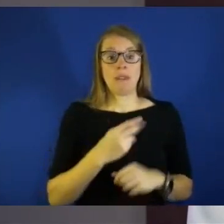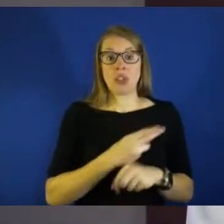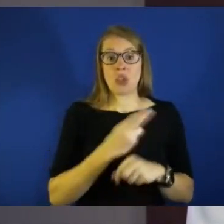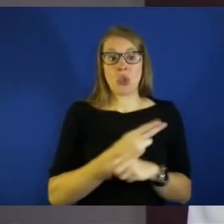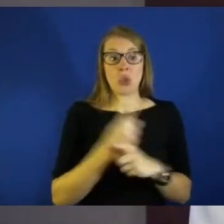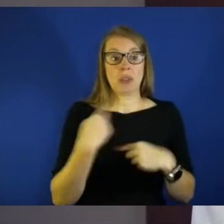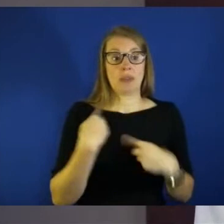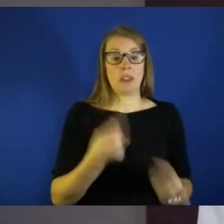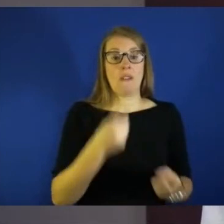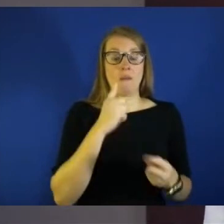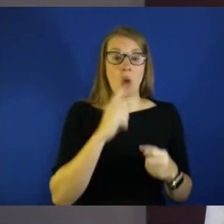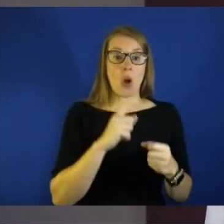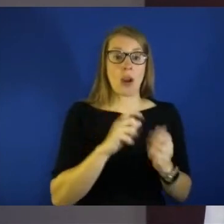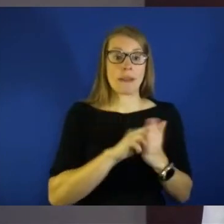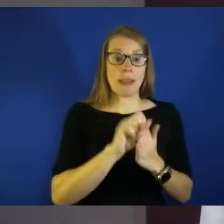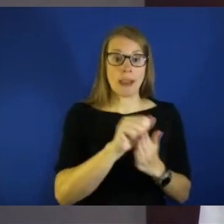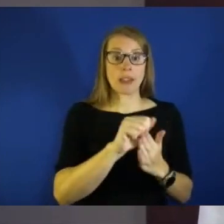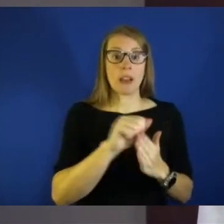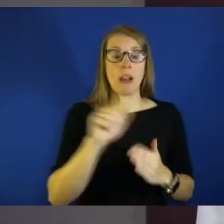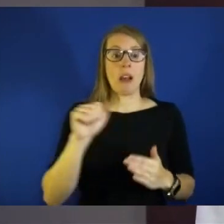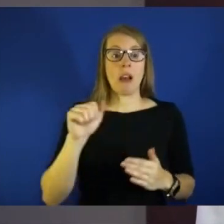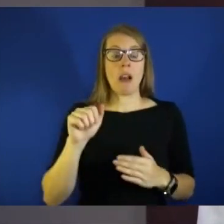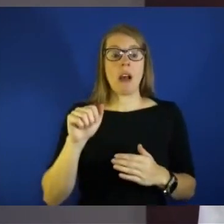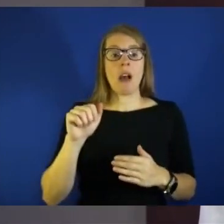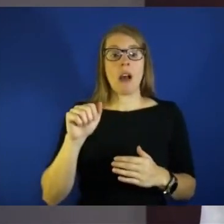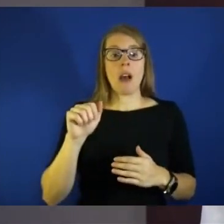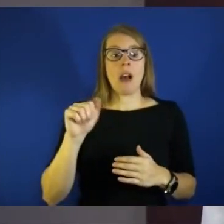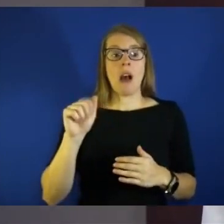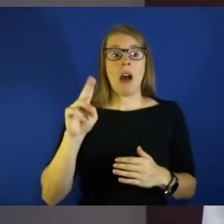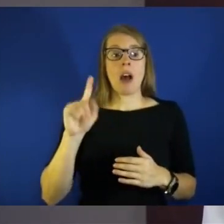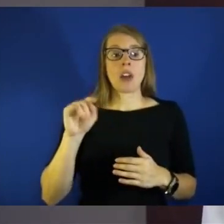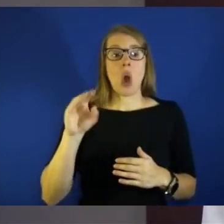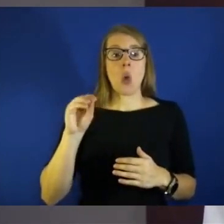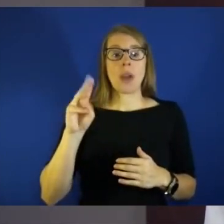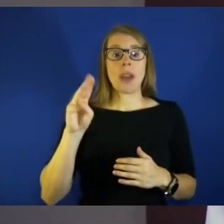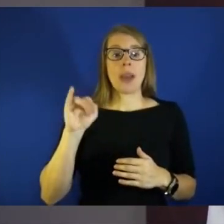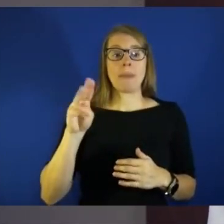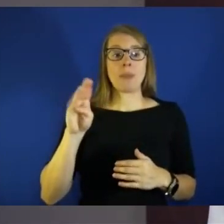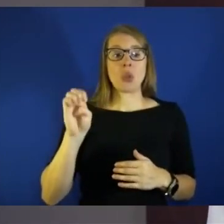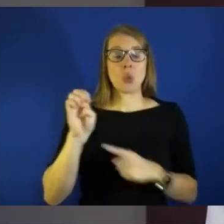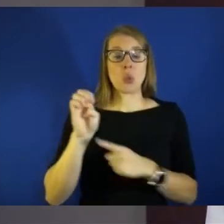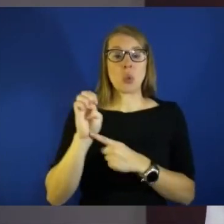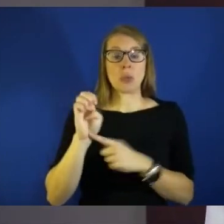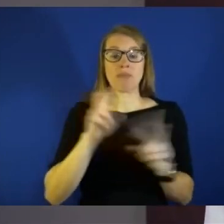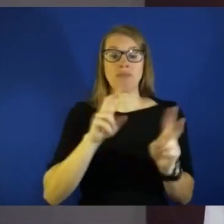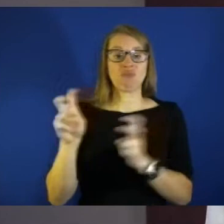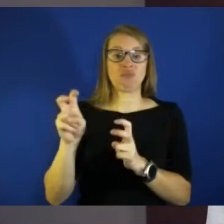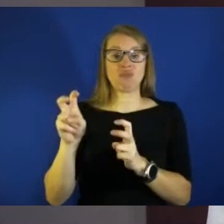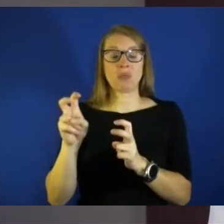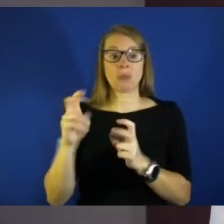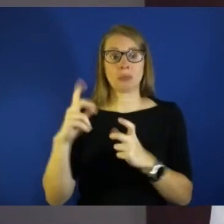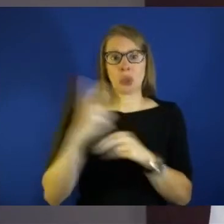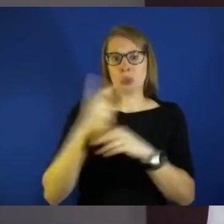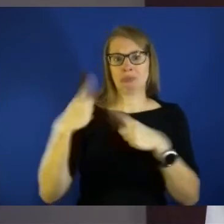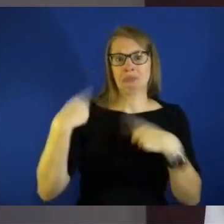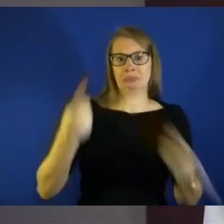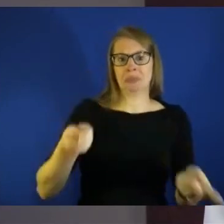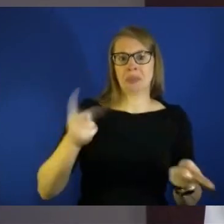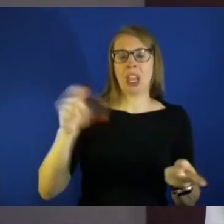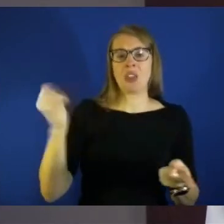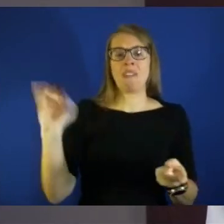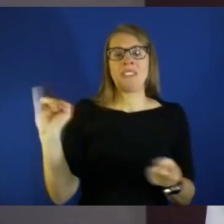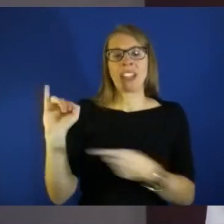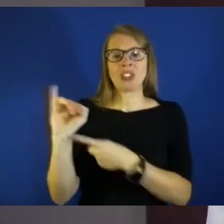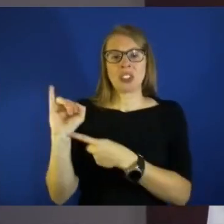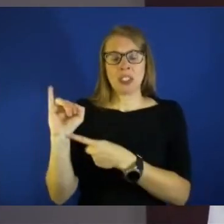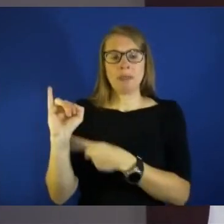for autoimmune type of diseases. These have been employed for quite a long time, and for certain other infections, there's been an effort to use these